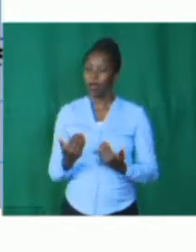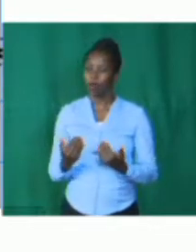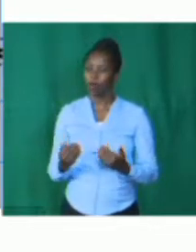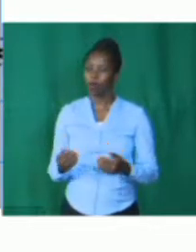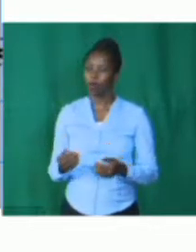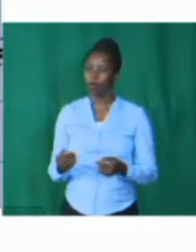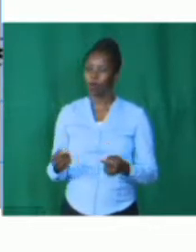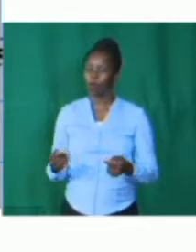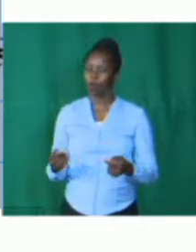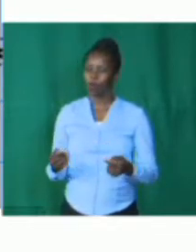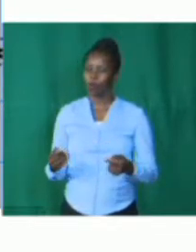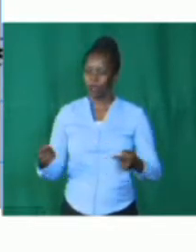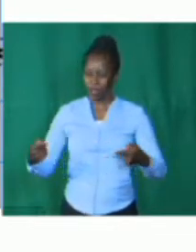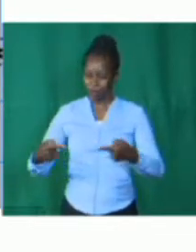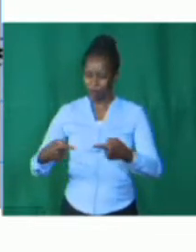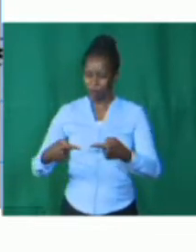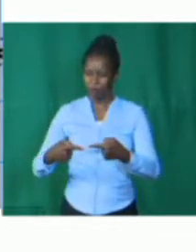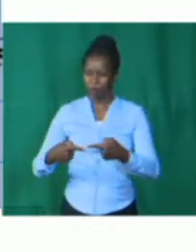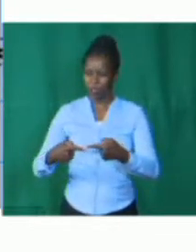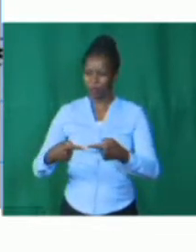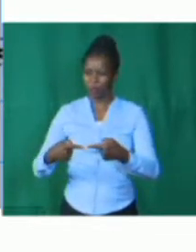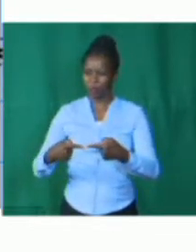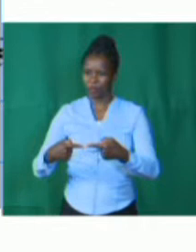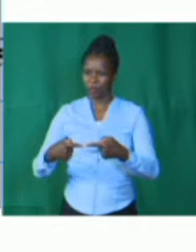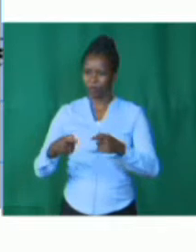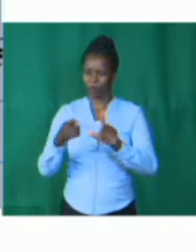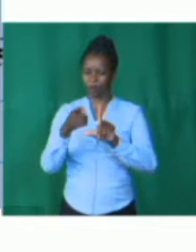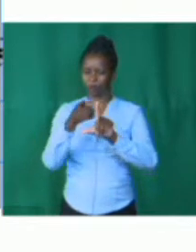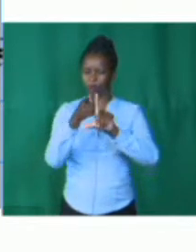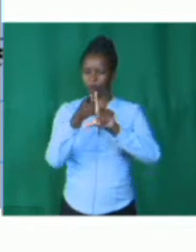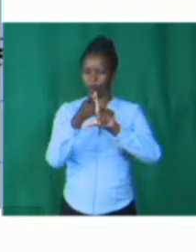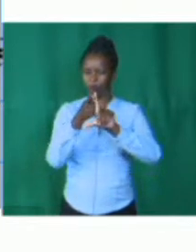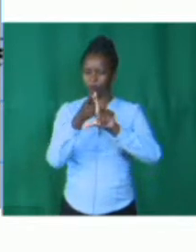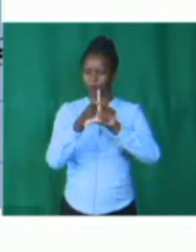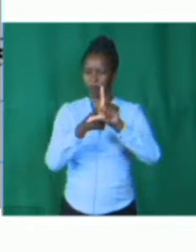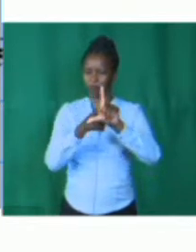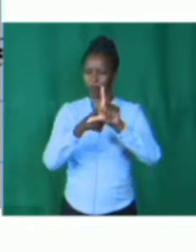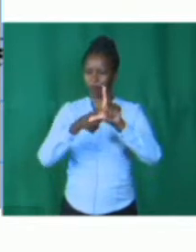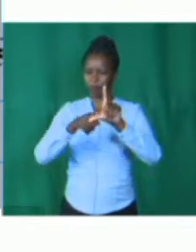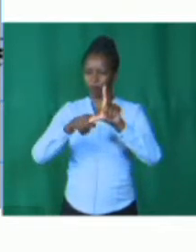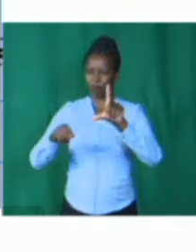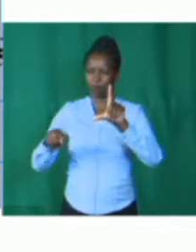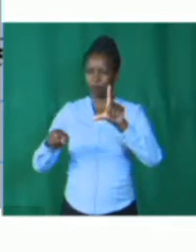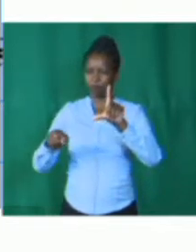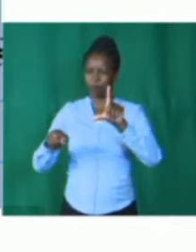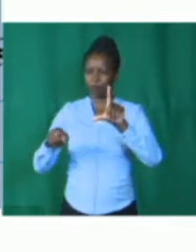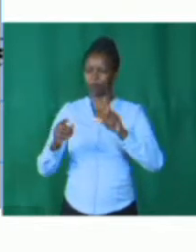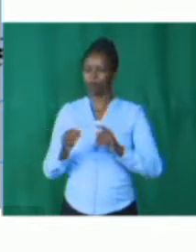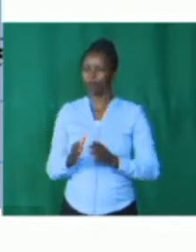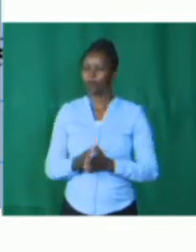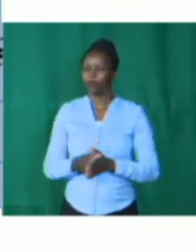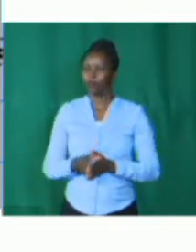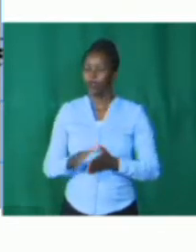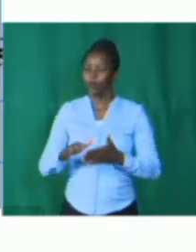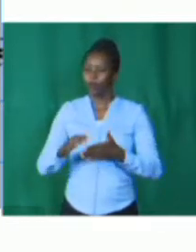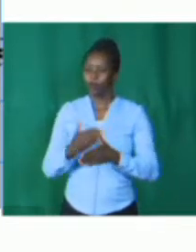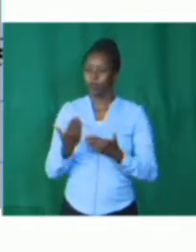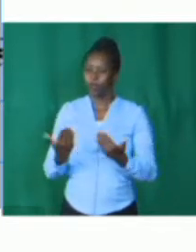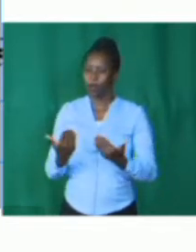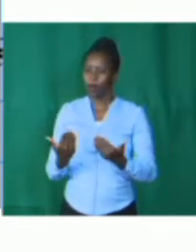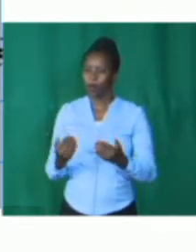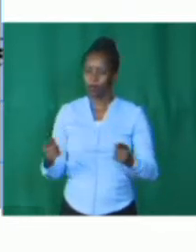meet at this point. We say that the two lines are perpendicular since they meet